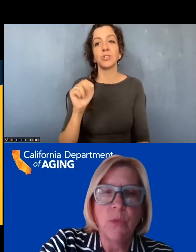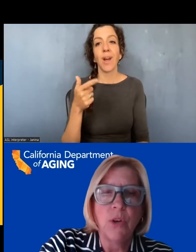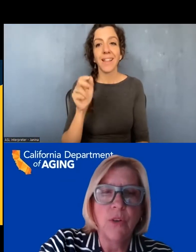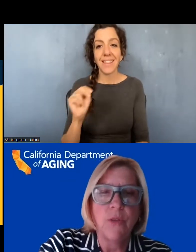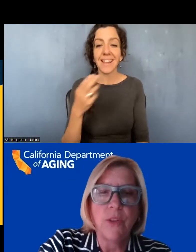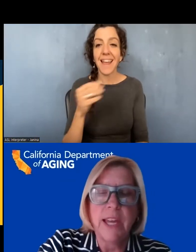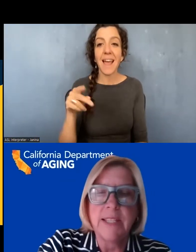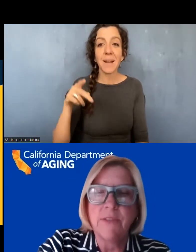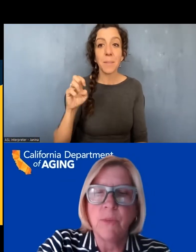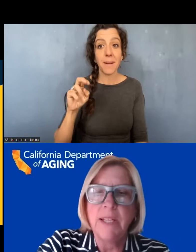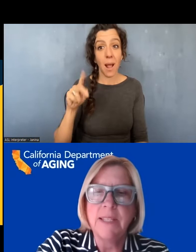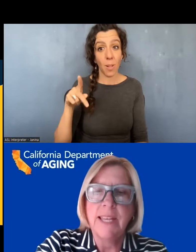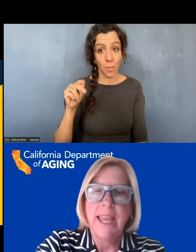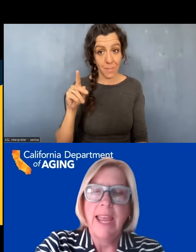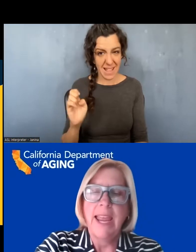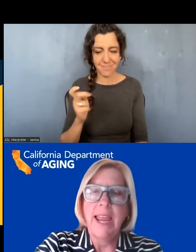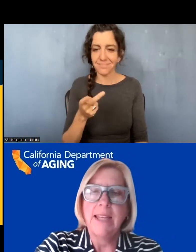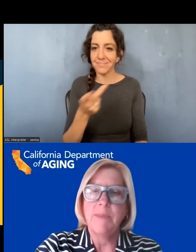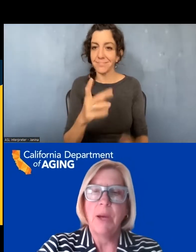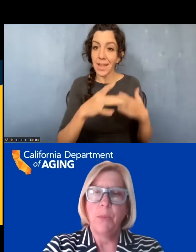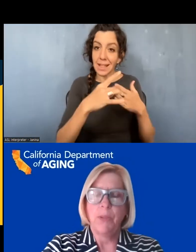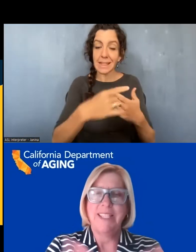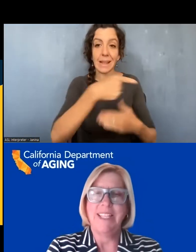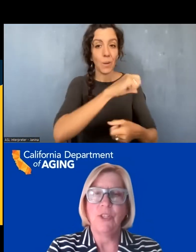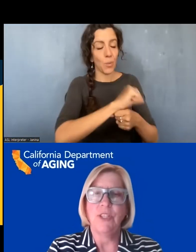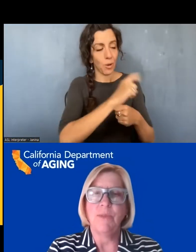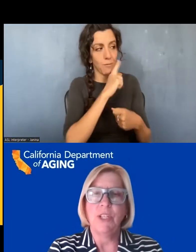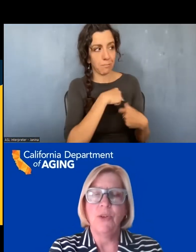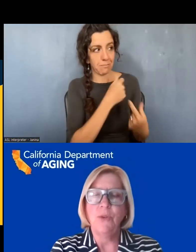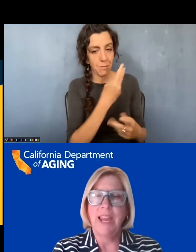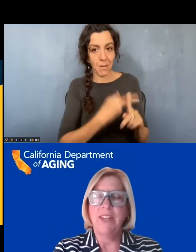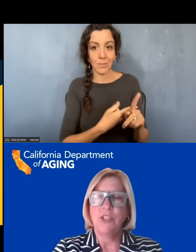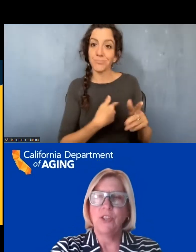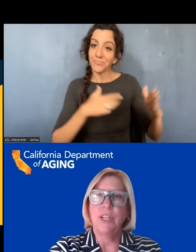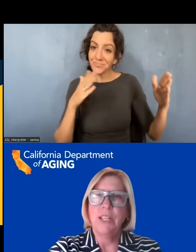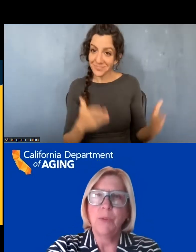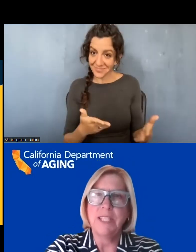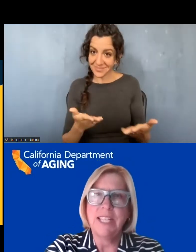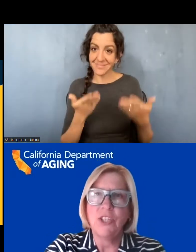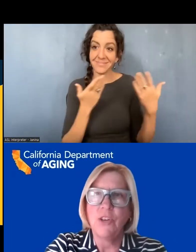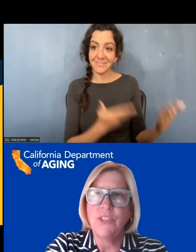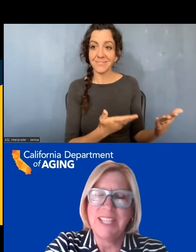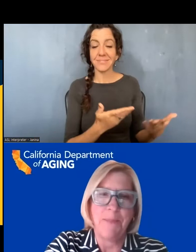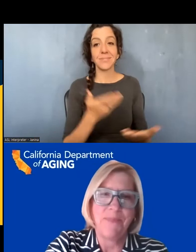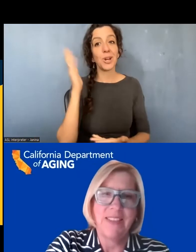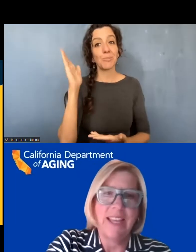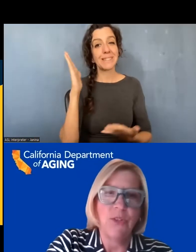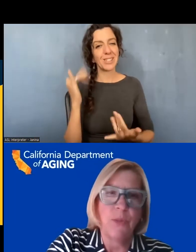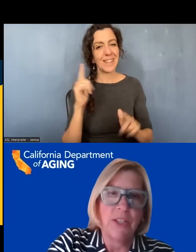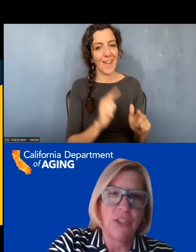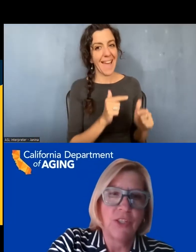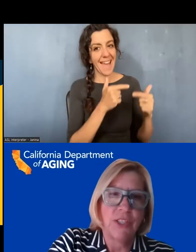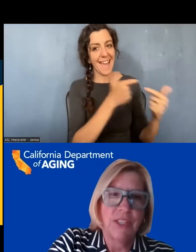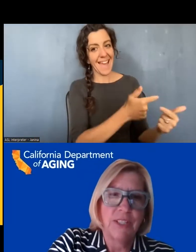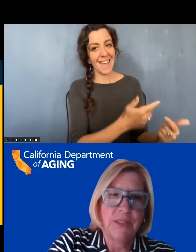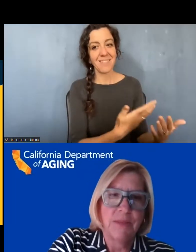this work for the last several months. And I'm now pleased to introduce them to you and turn the presentation over to them. Thank you so